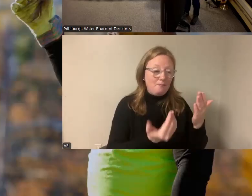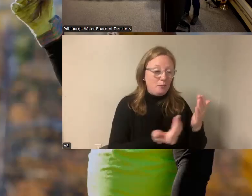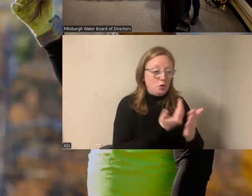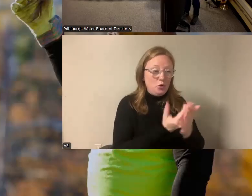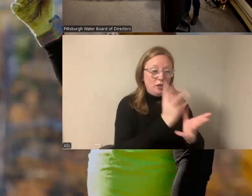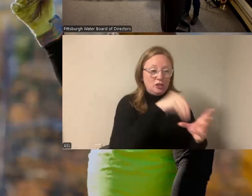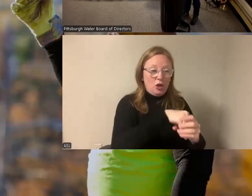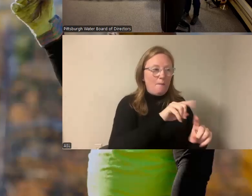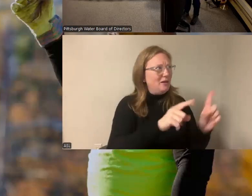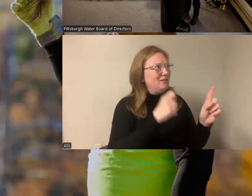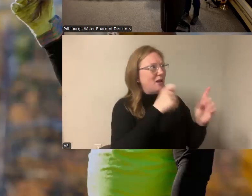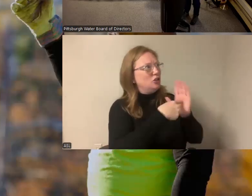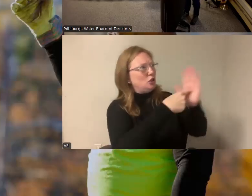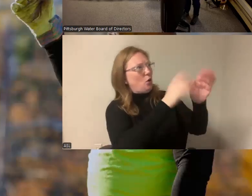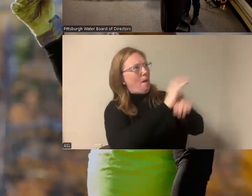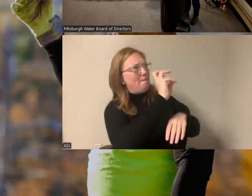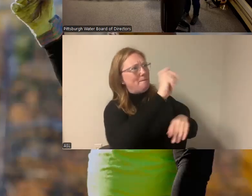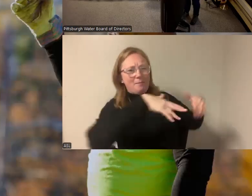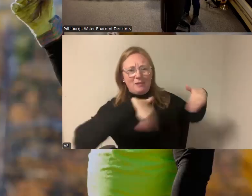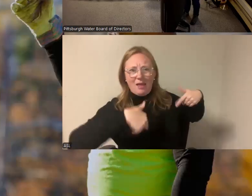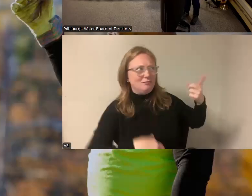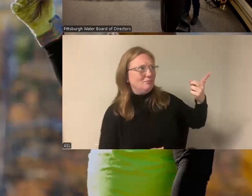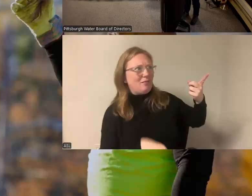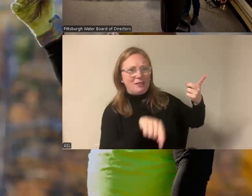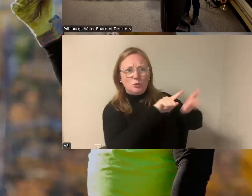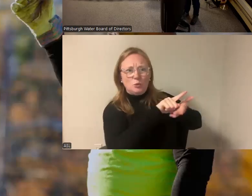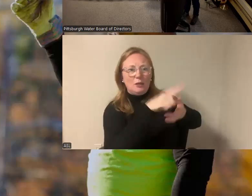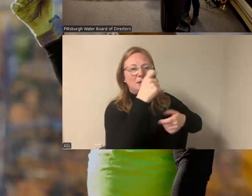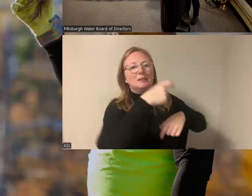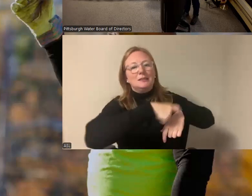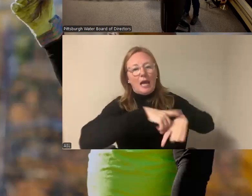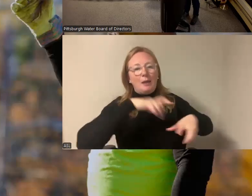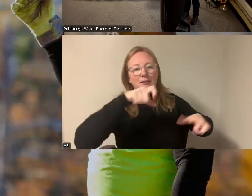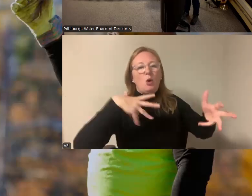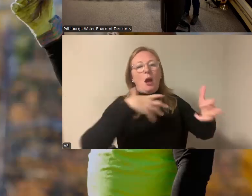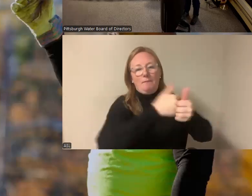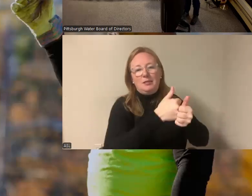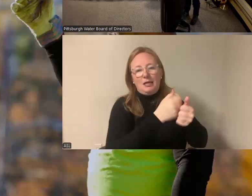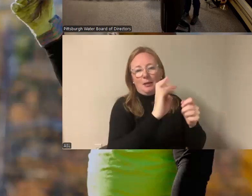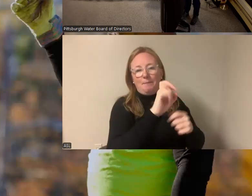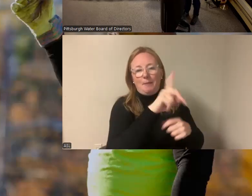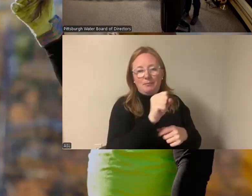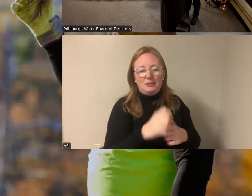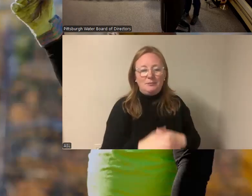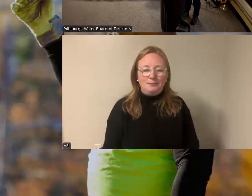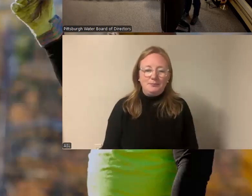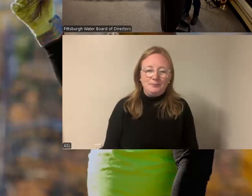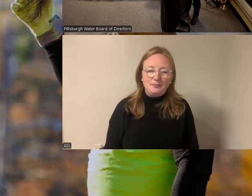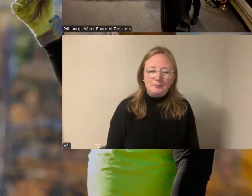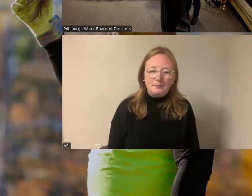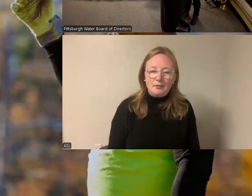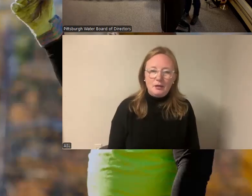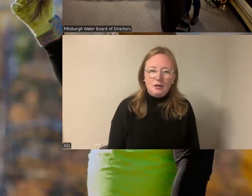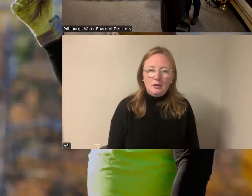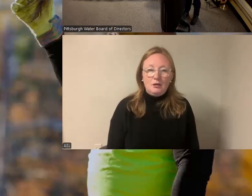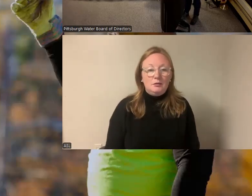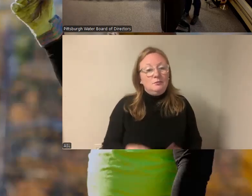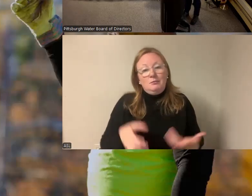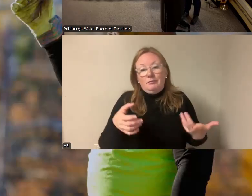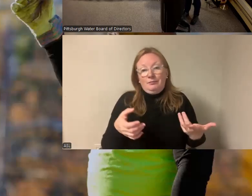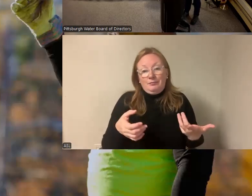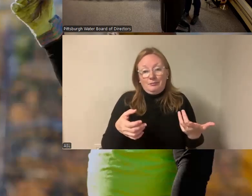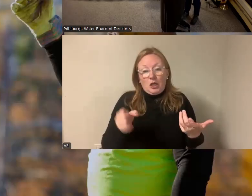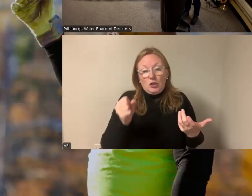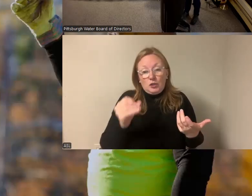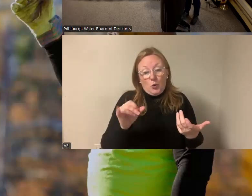but they're not showing on our maps, you know, yet this week because there's some time to make that all happen. These conditions, of course, then